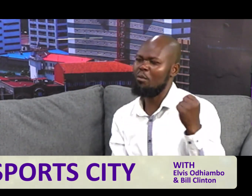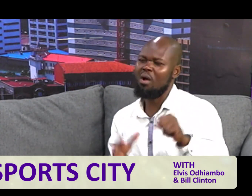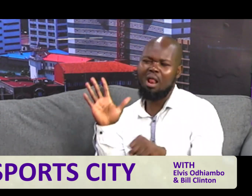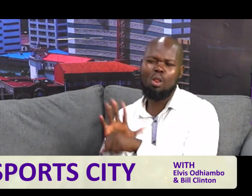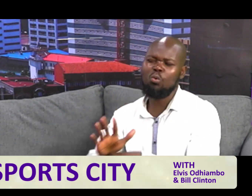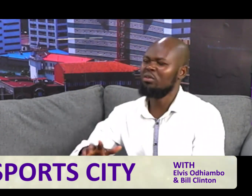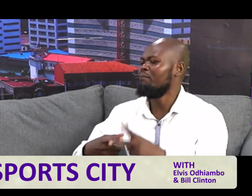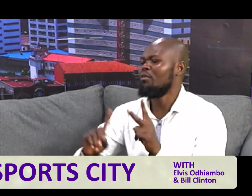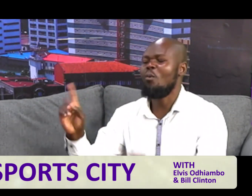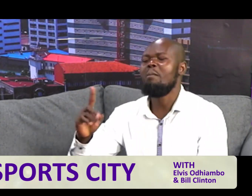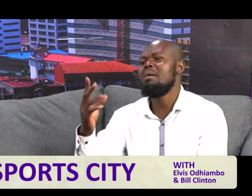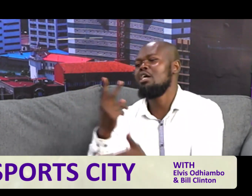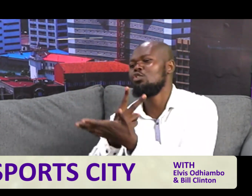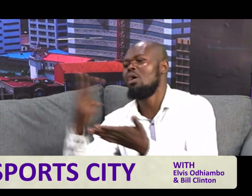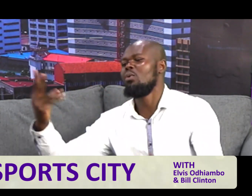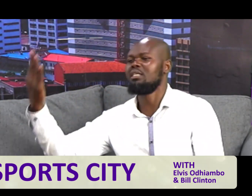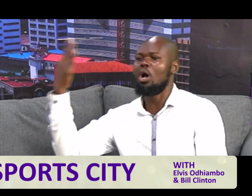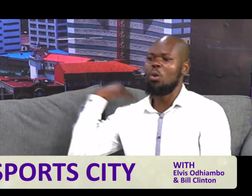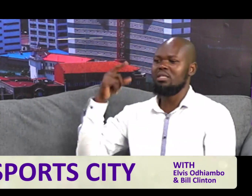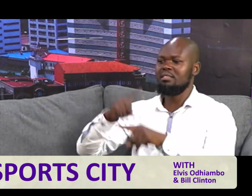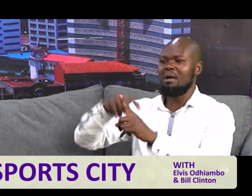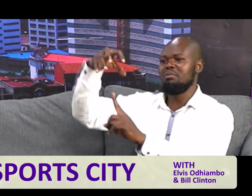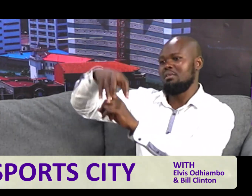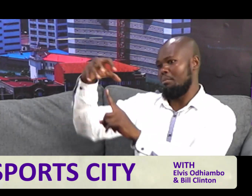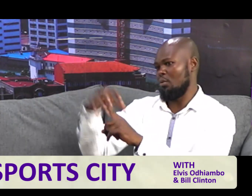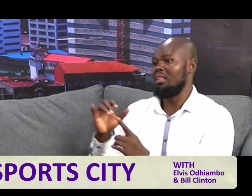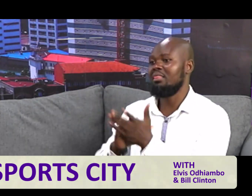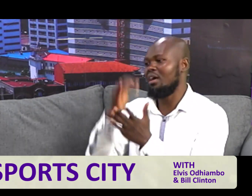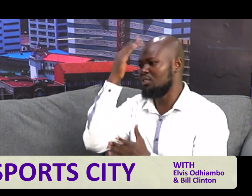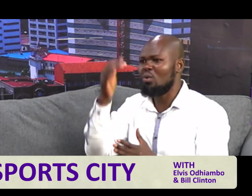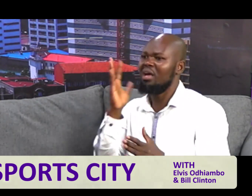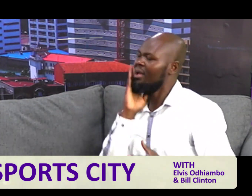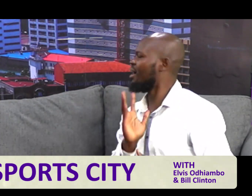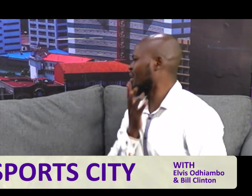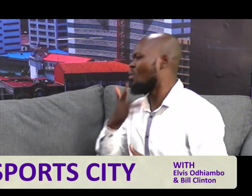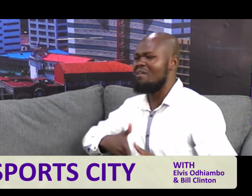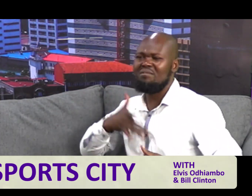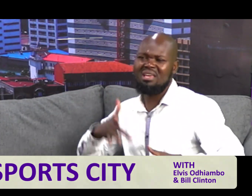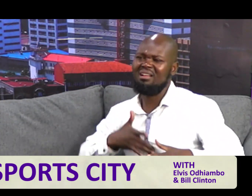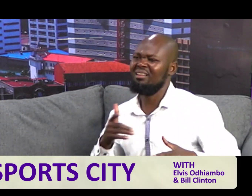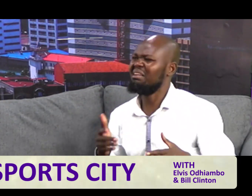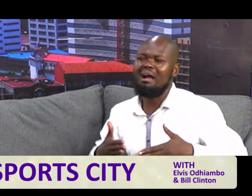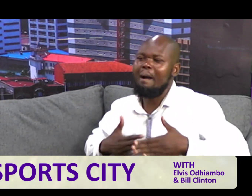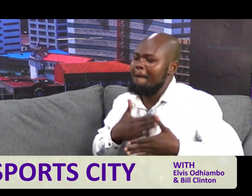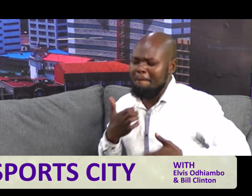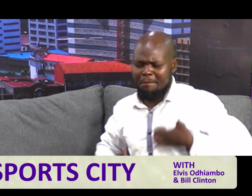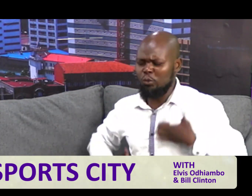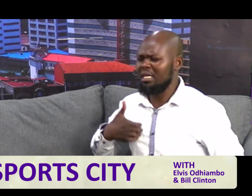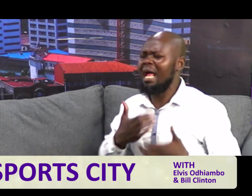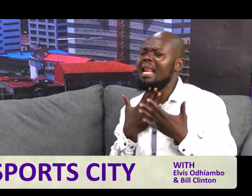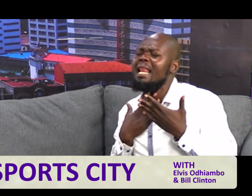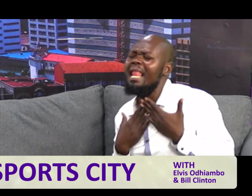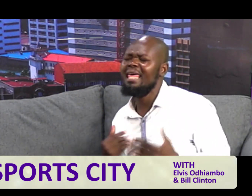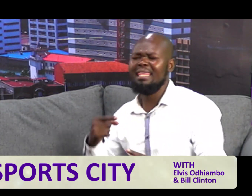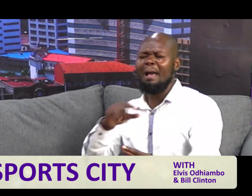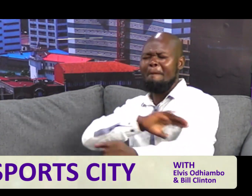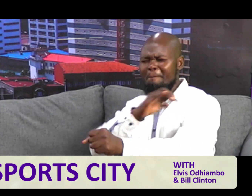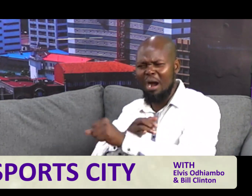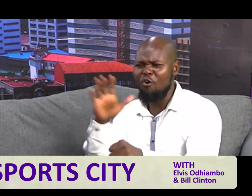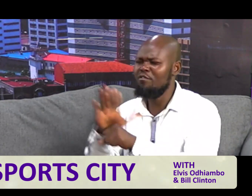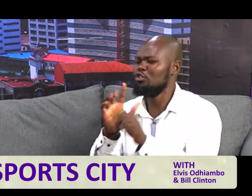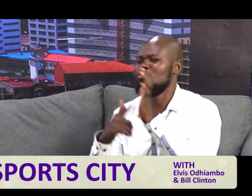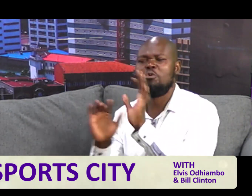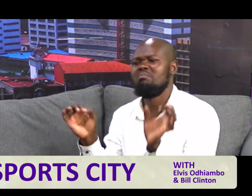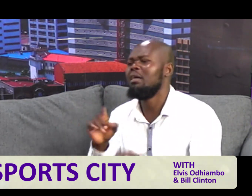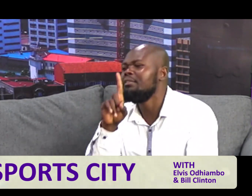to Chelsea, he will have a good relationship with the coach, and his morale will just improve with time,